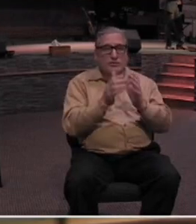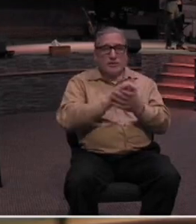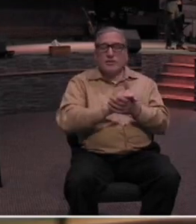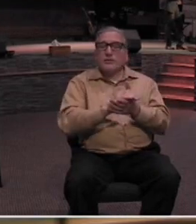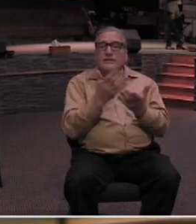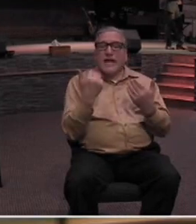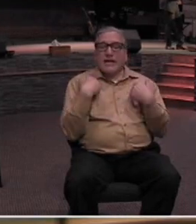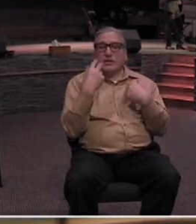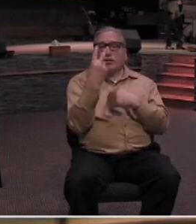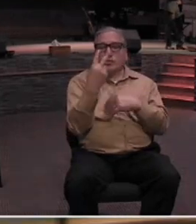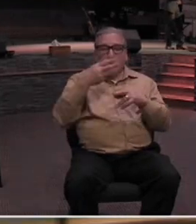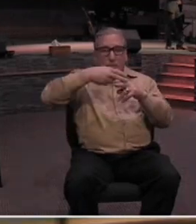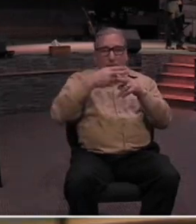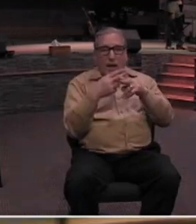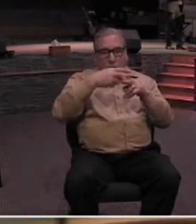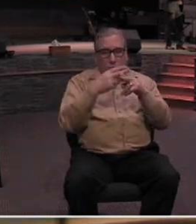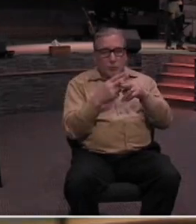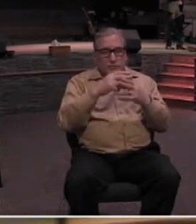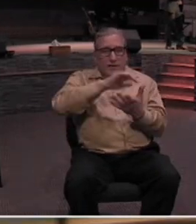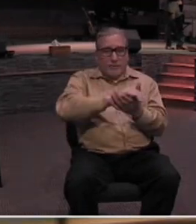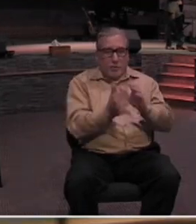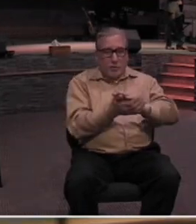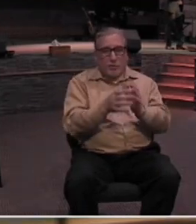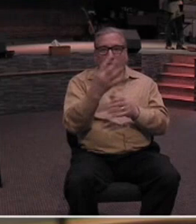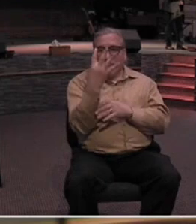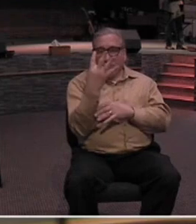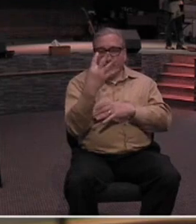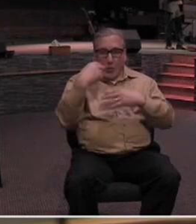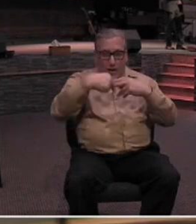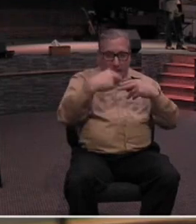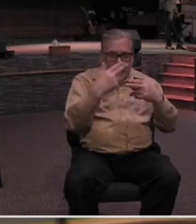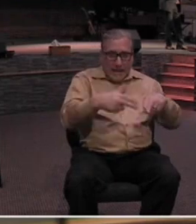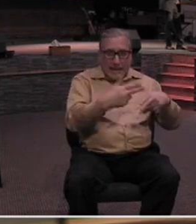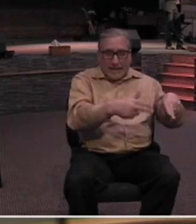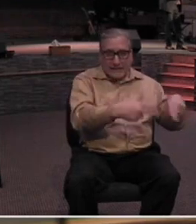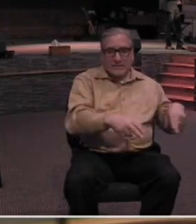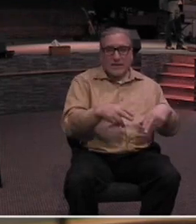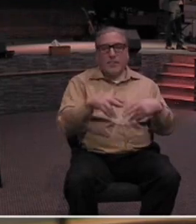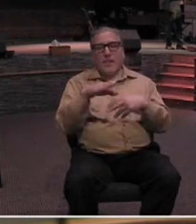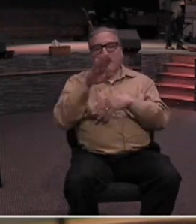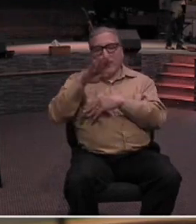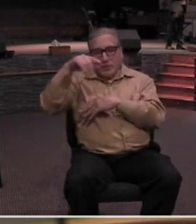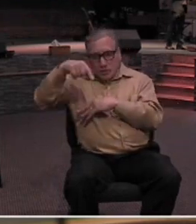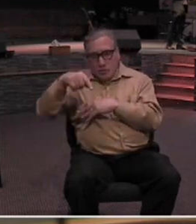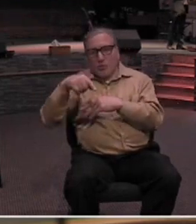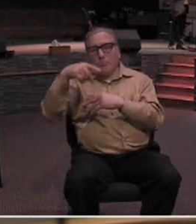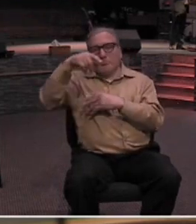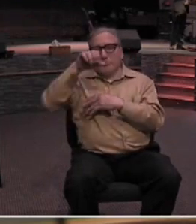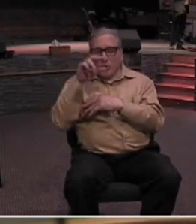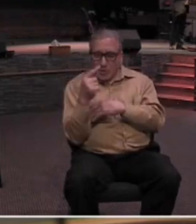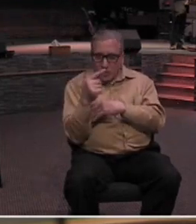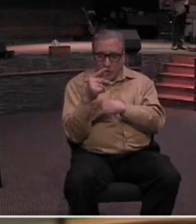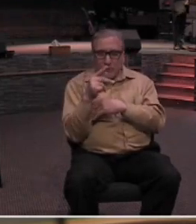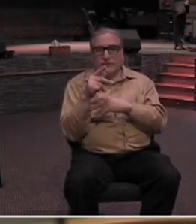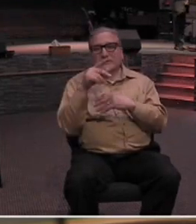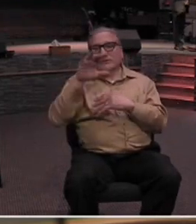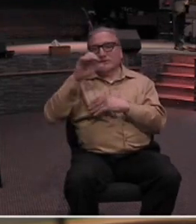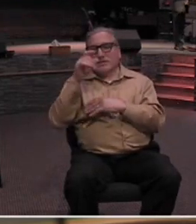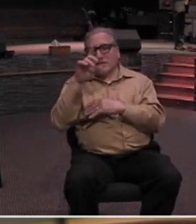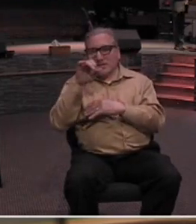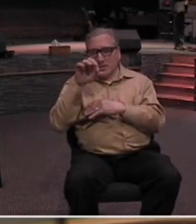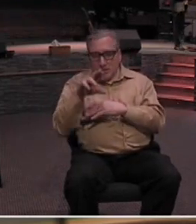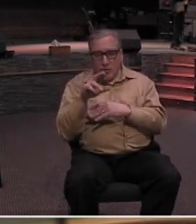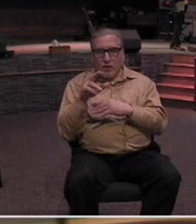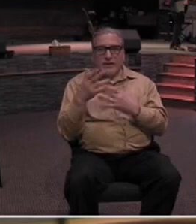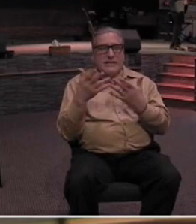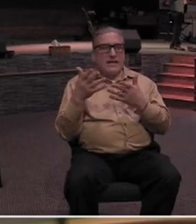of 2 pounds of burger, 4 eggs, barbecue pork, cheddar, pepper jack, onion strings, and bacon, served